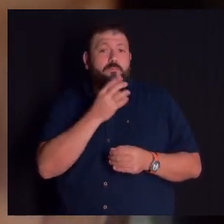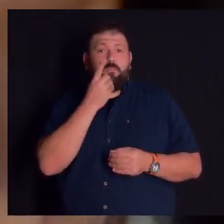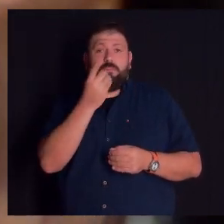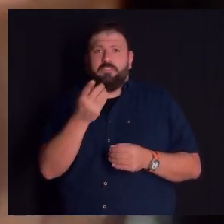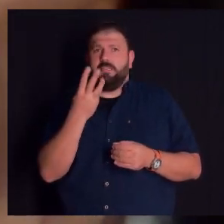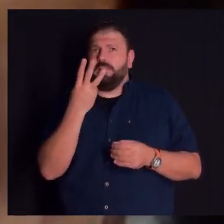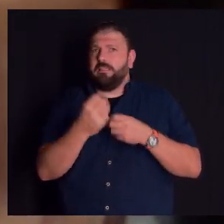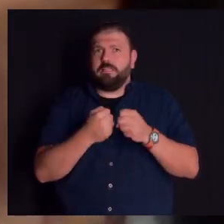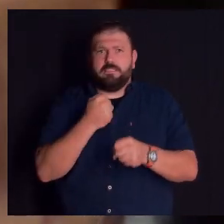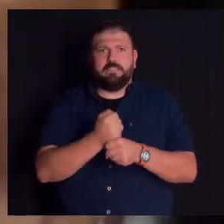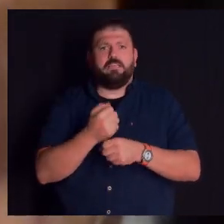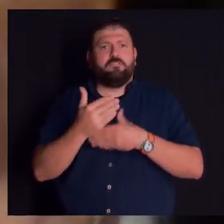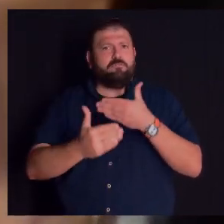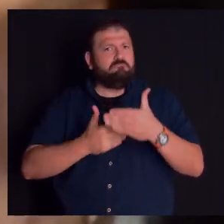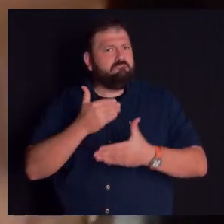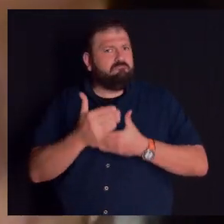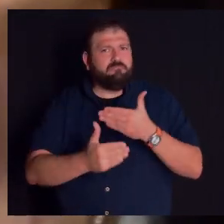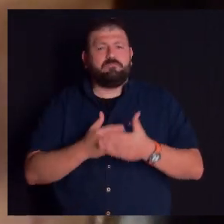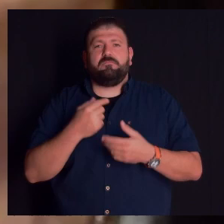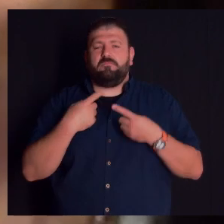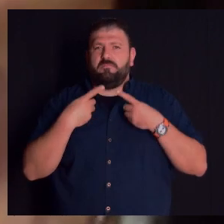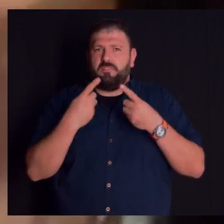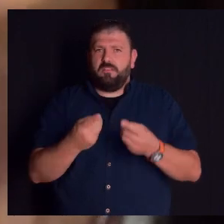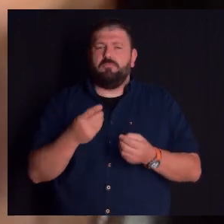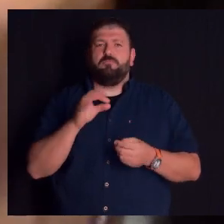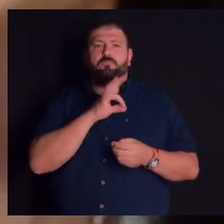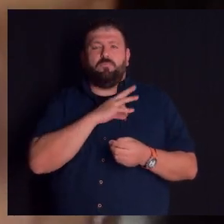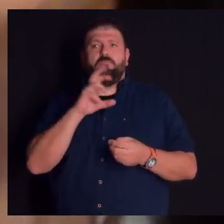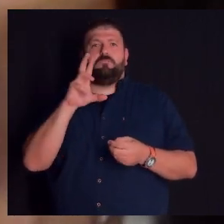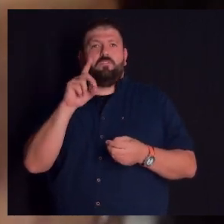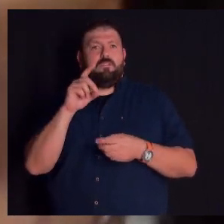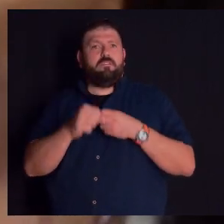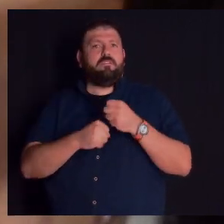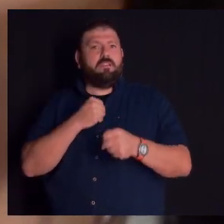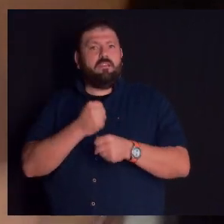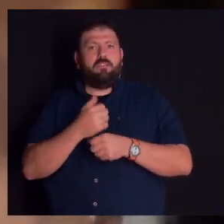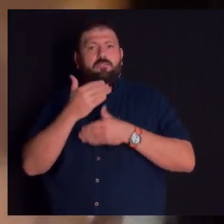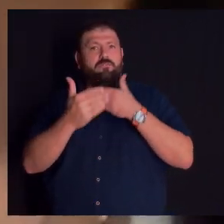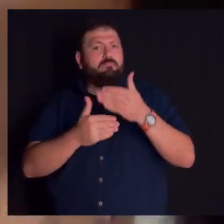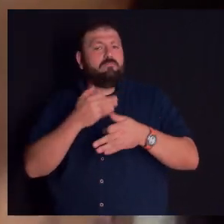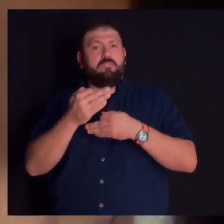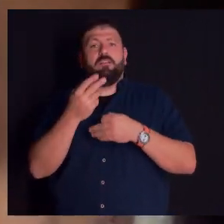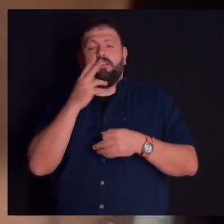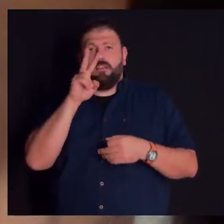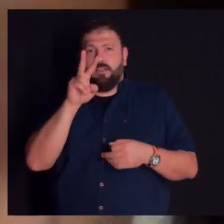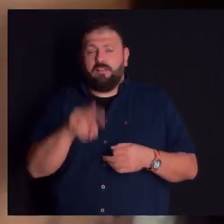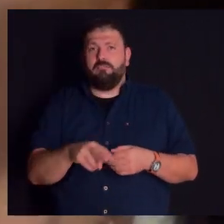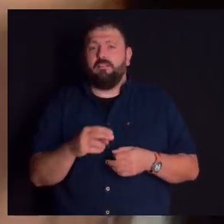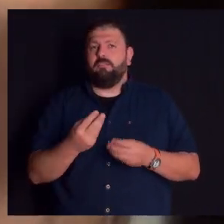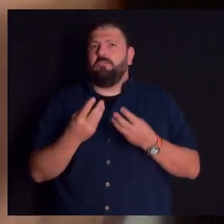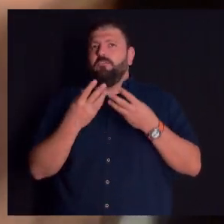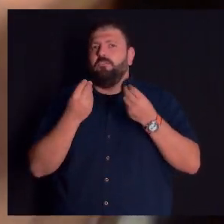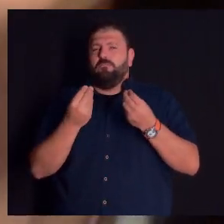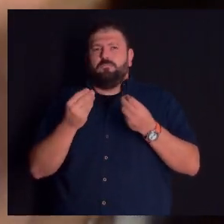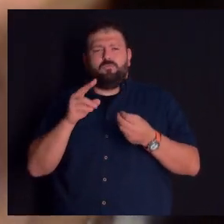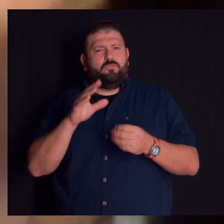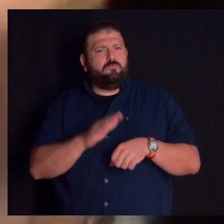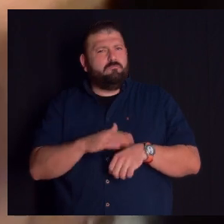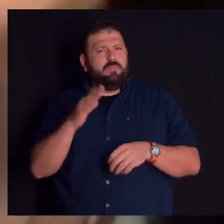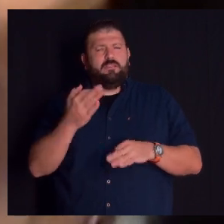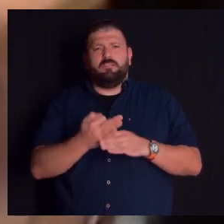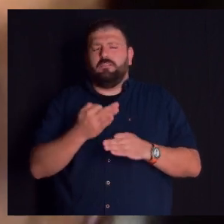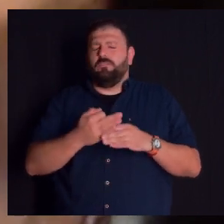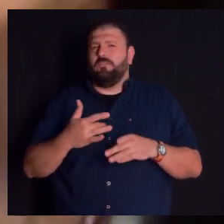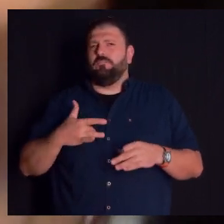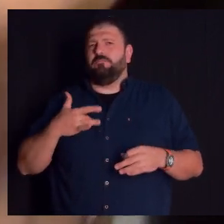will advance 30 years. And yes, of course, we see that in 3 years we achieve